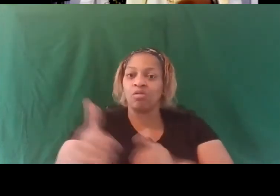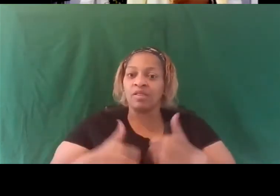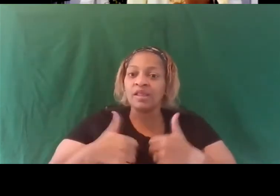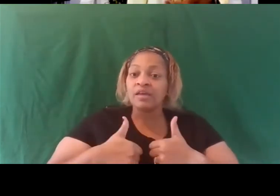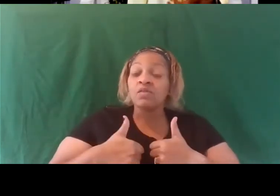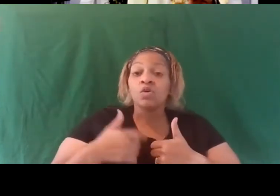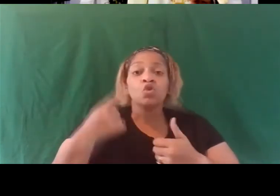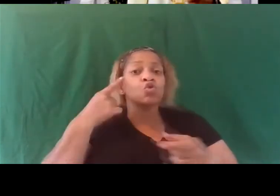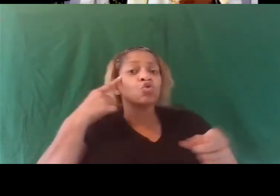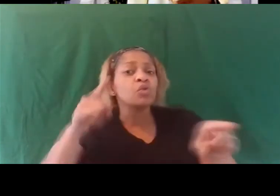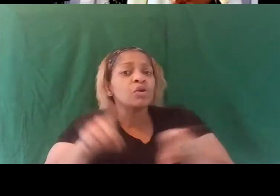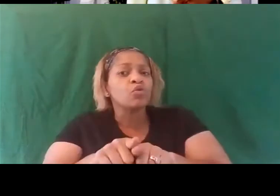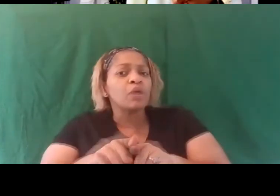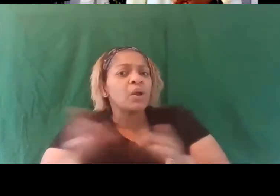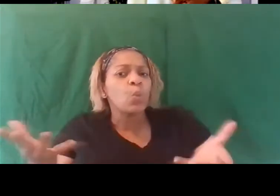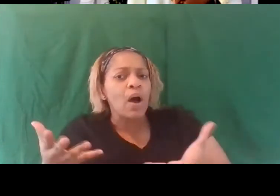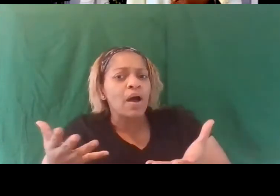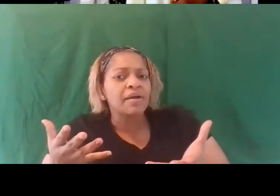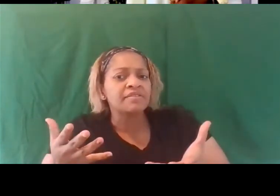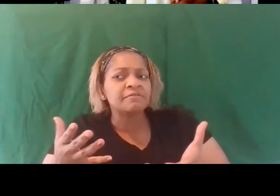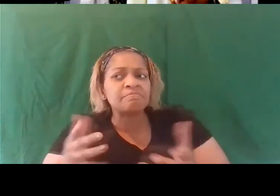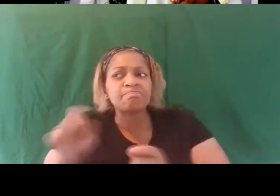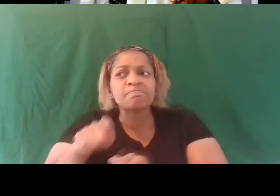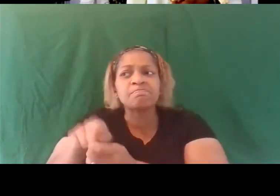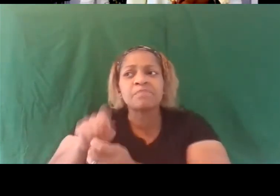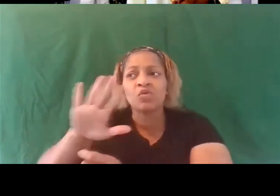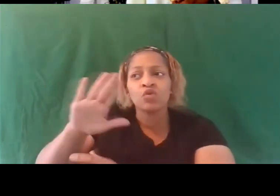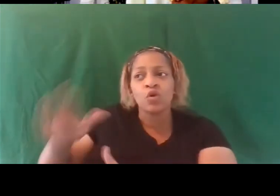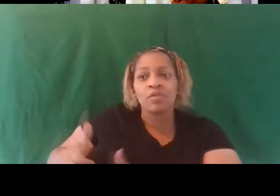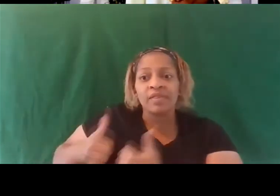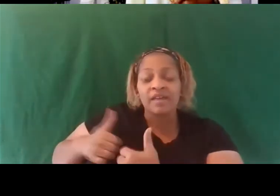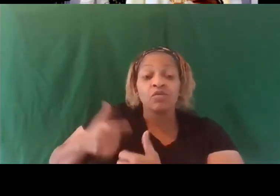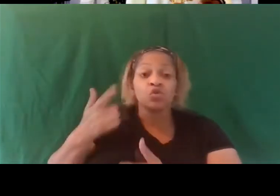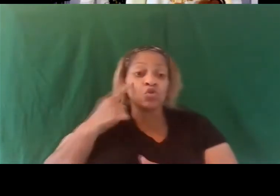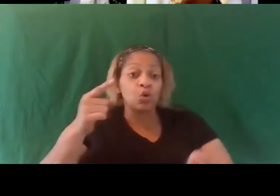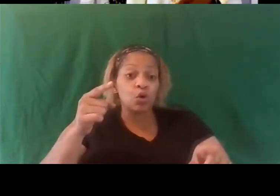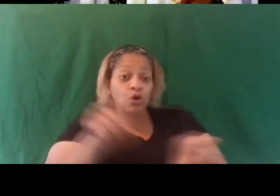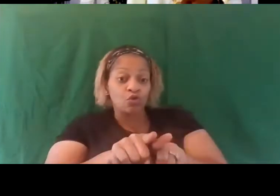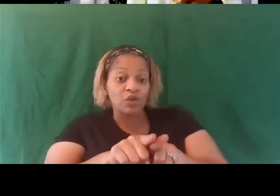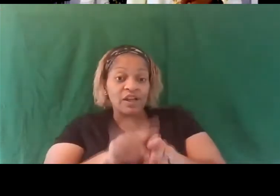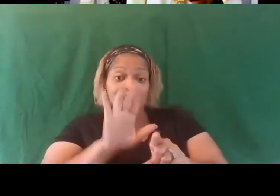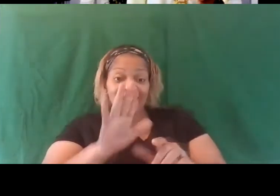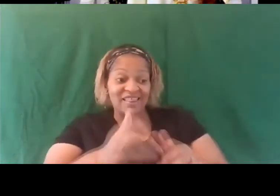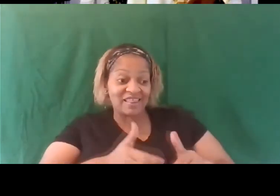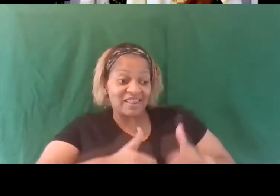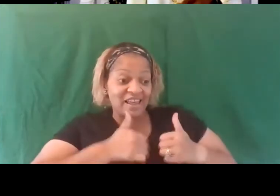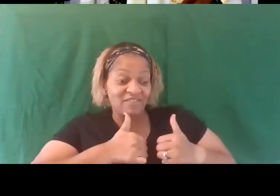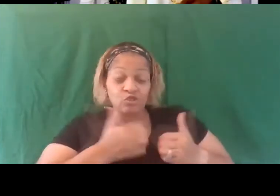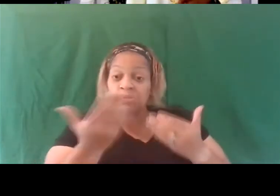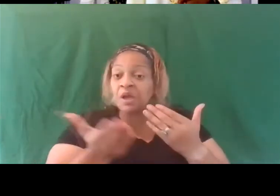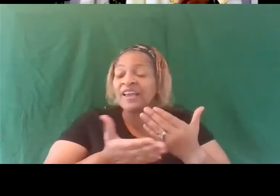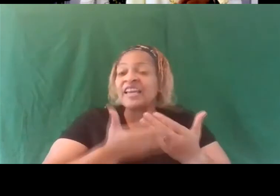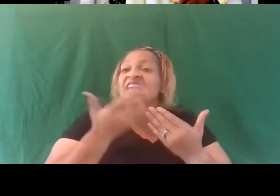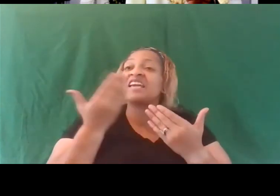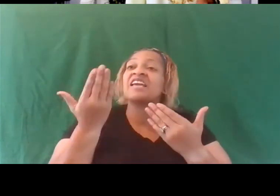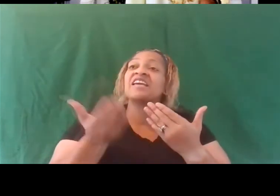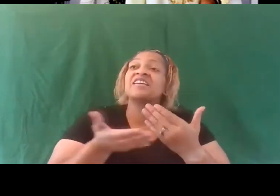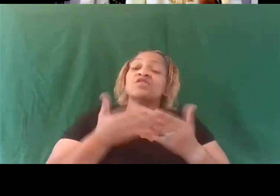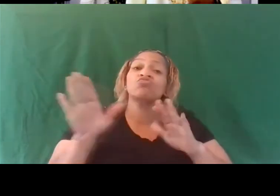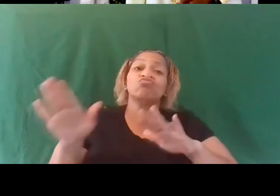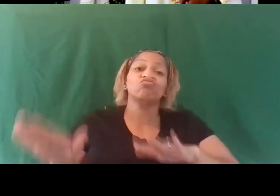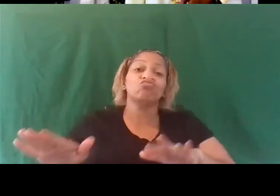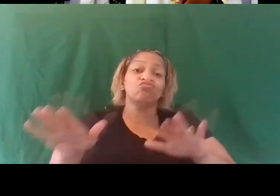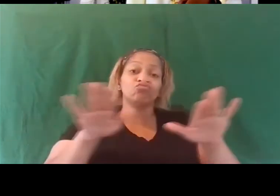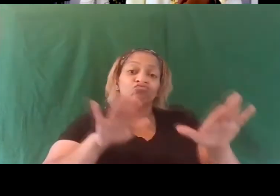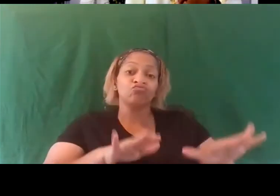your life? Are you agreeing that life should be easy? Are you